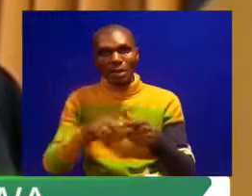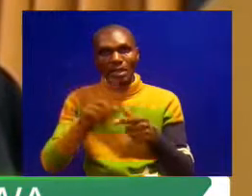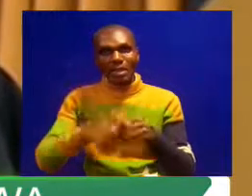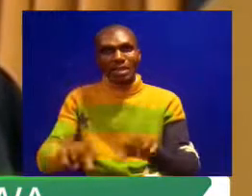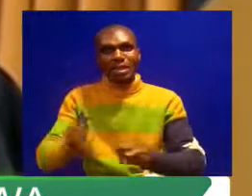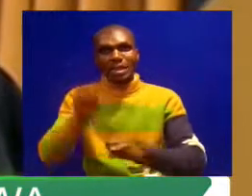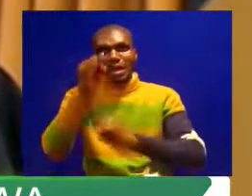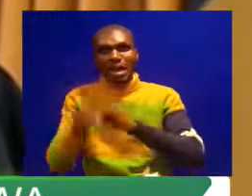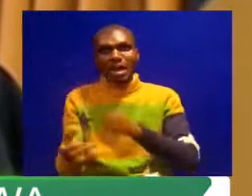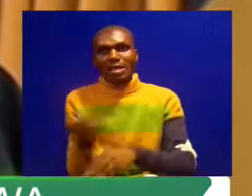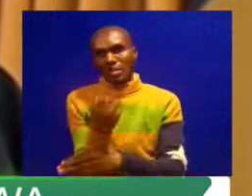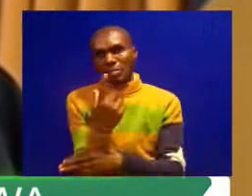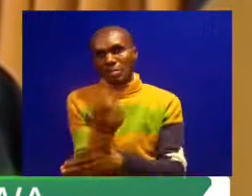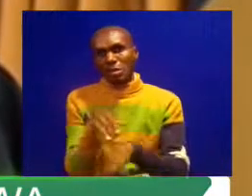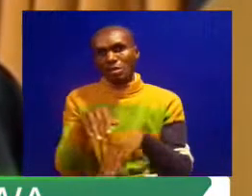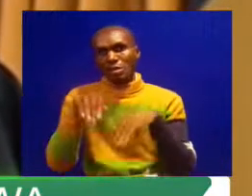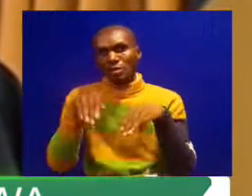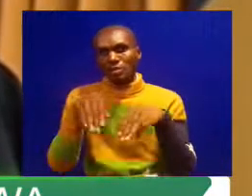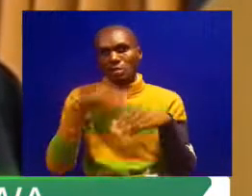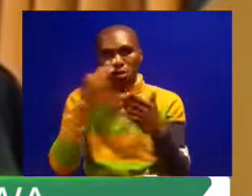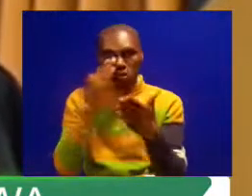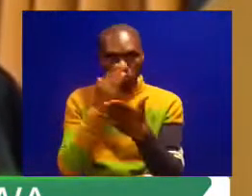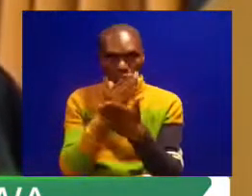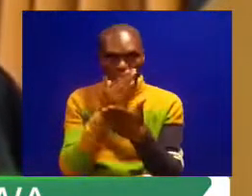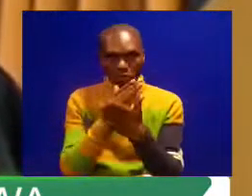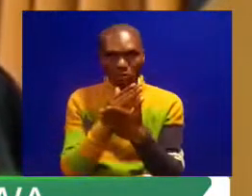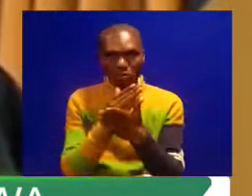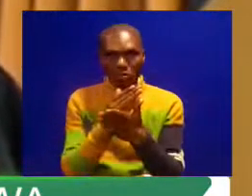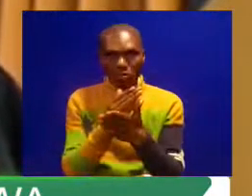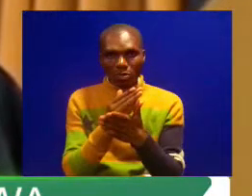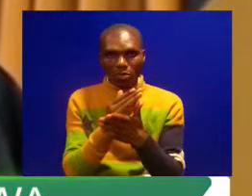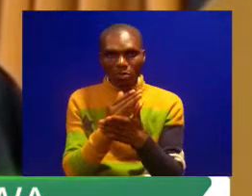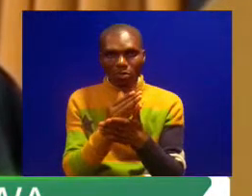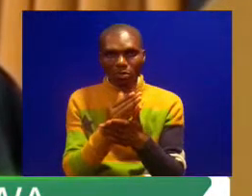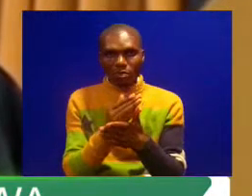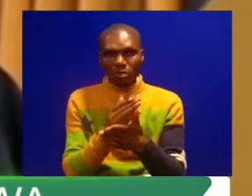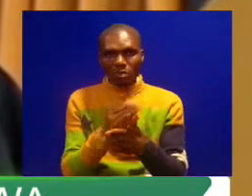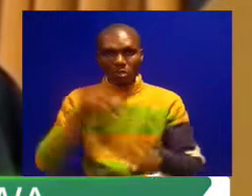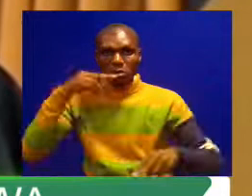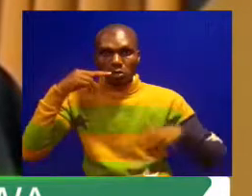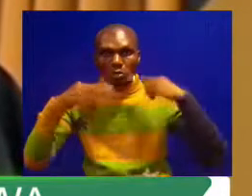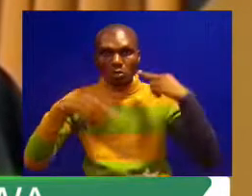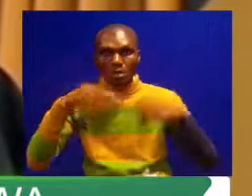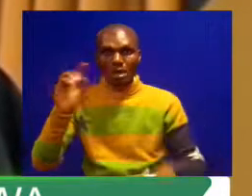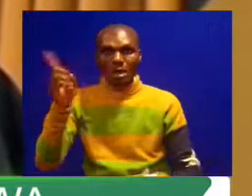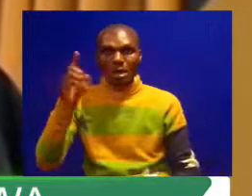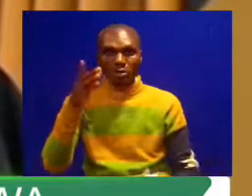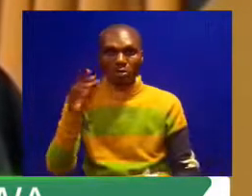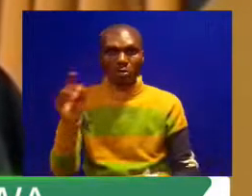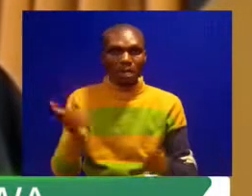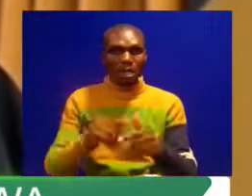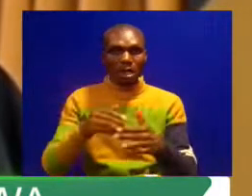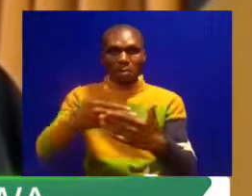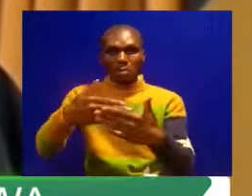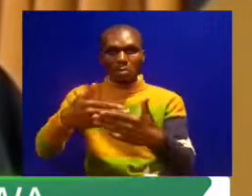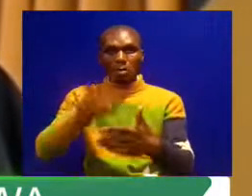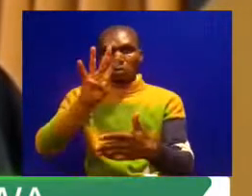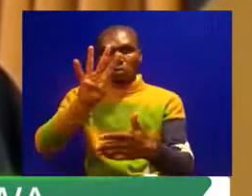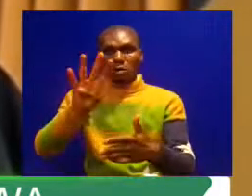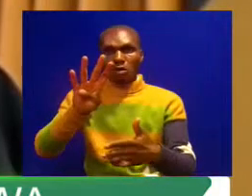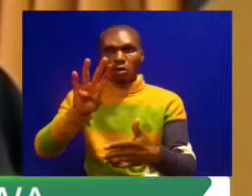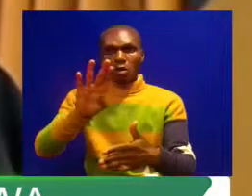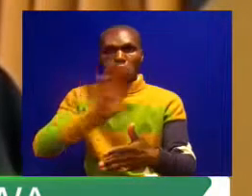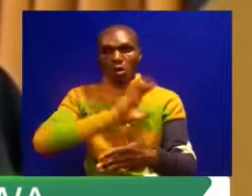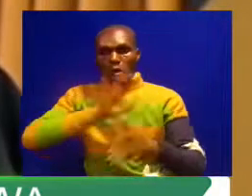last minute. Indeed, at the Serena Hotel press briefing, the four commissioners acknowledged